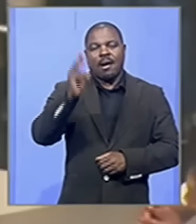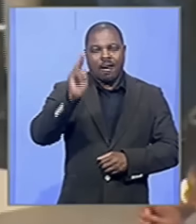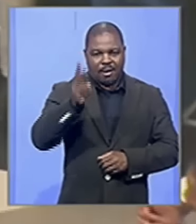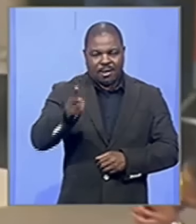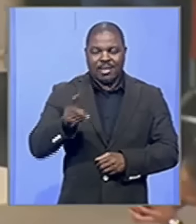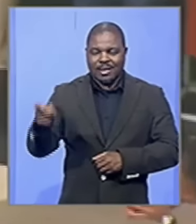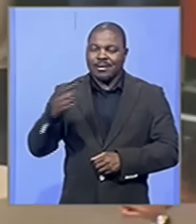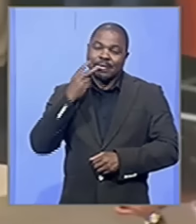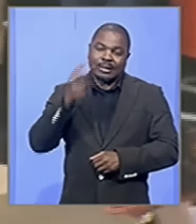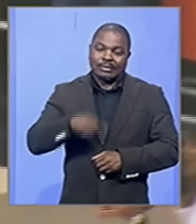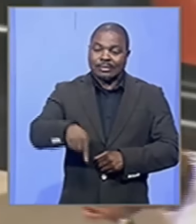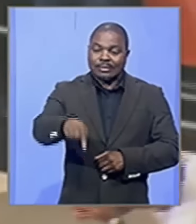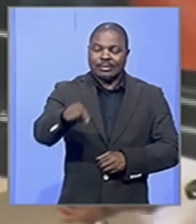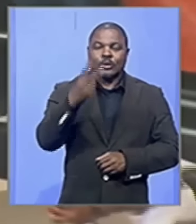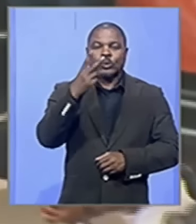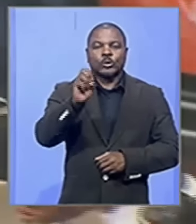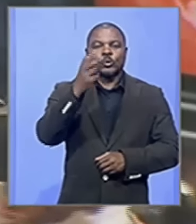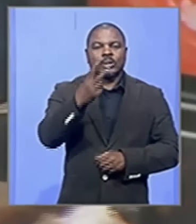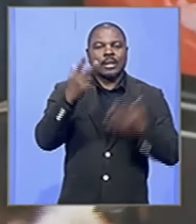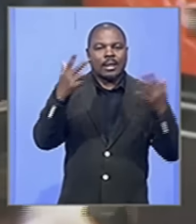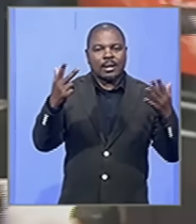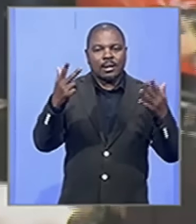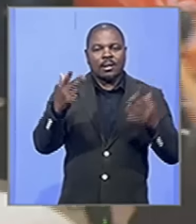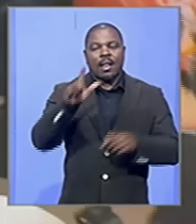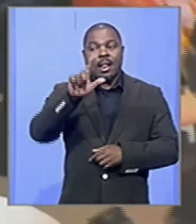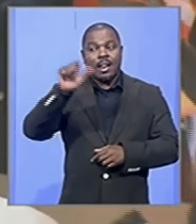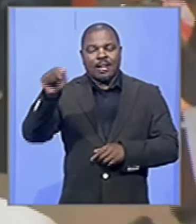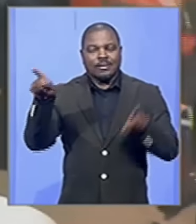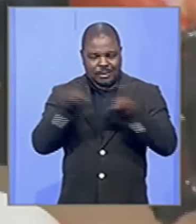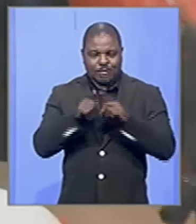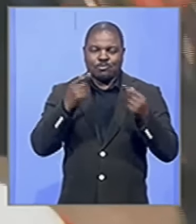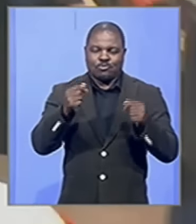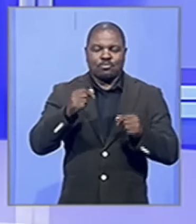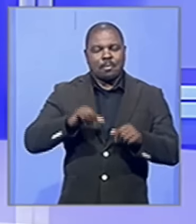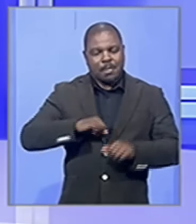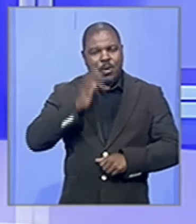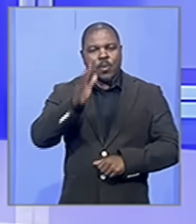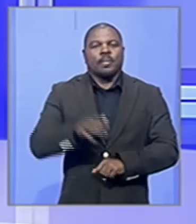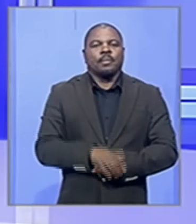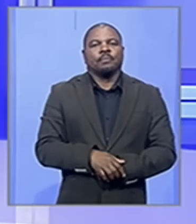dira seno mo di Olympic tsa 2028 kwa Los Angeles.